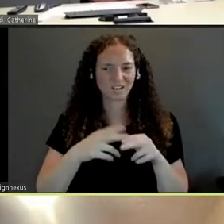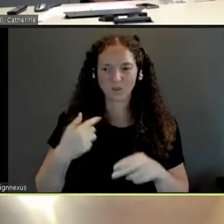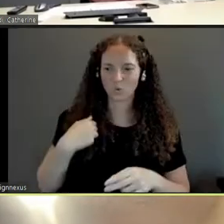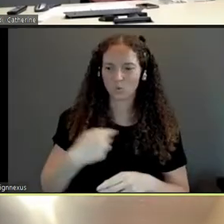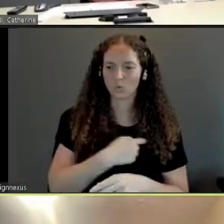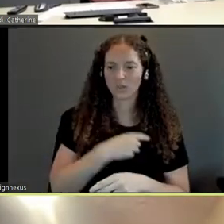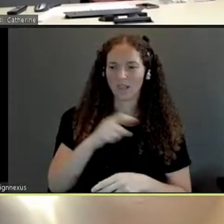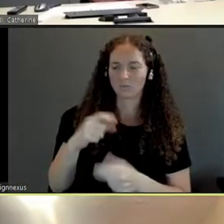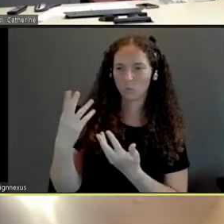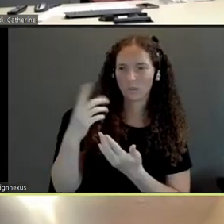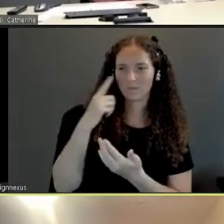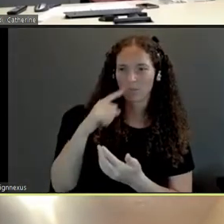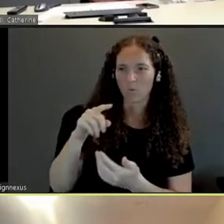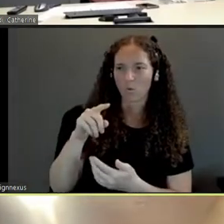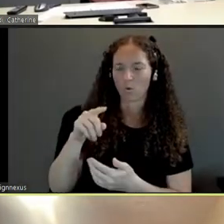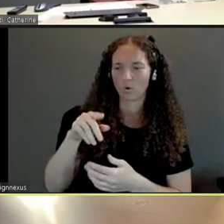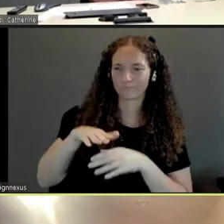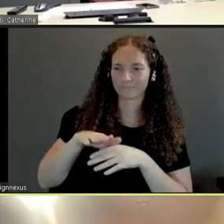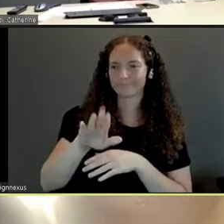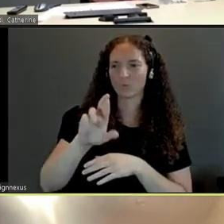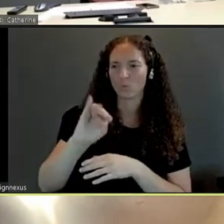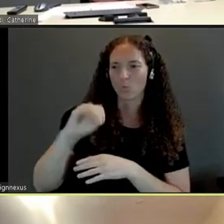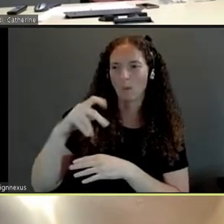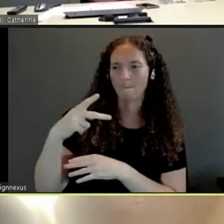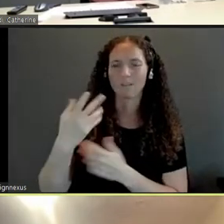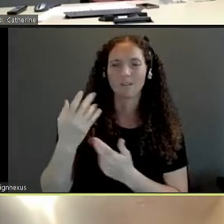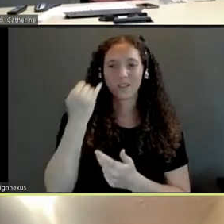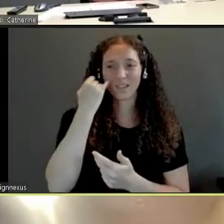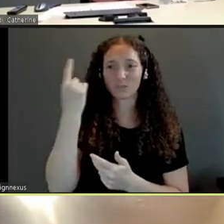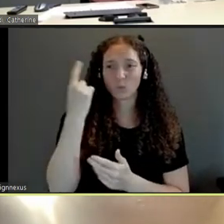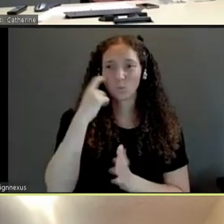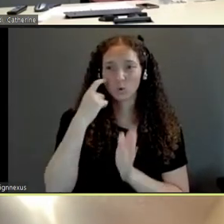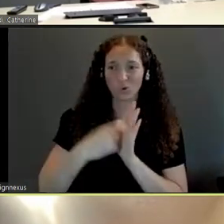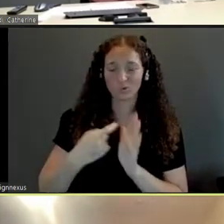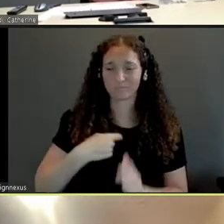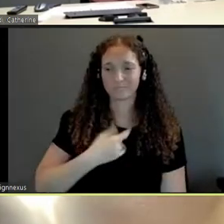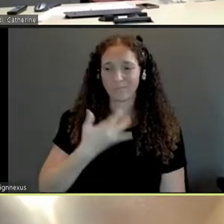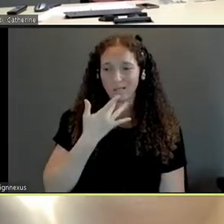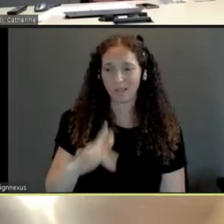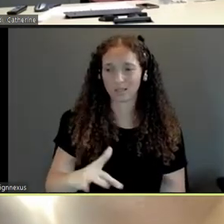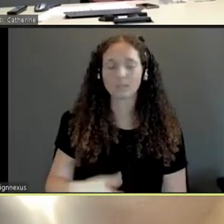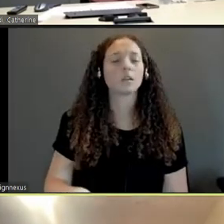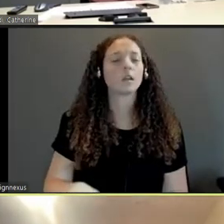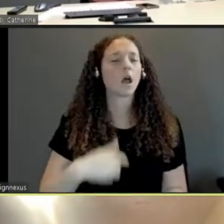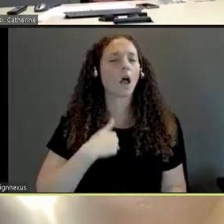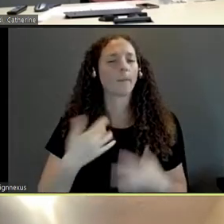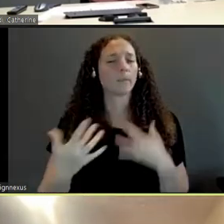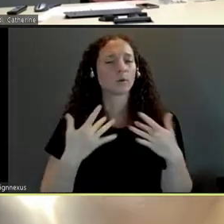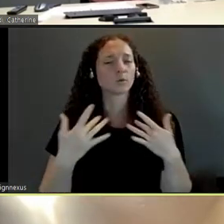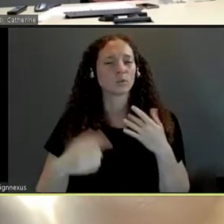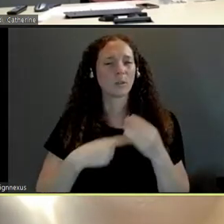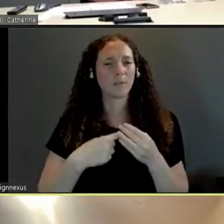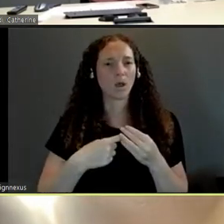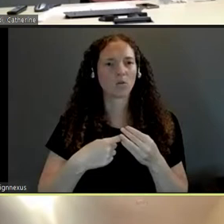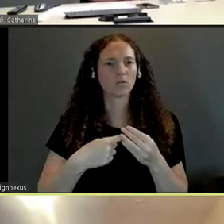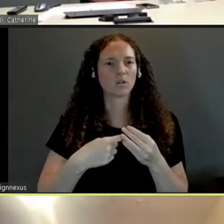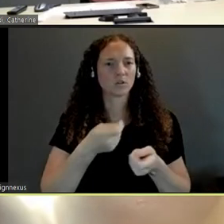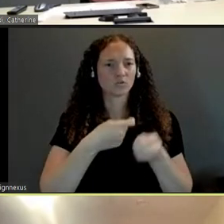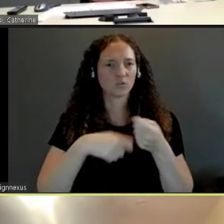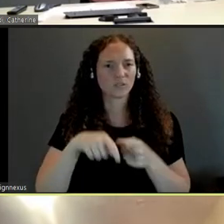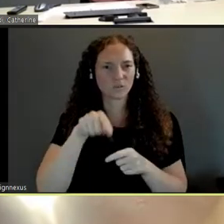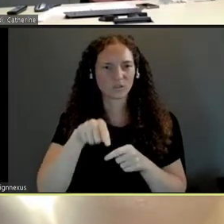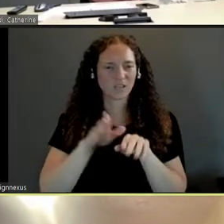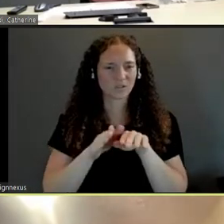notices us. I'm concerned about the idea of needing to transfer at Jamaica every single